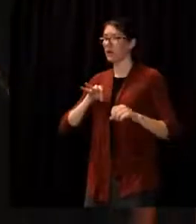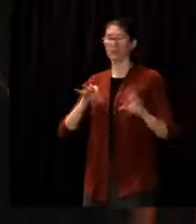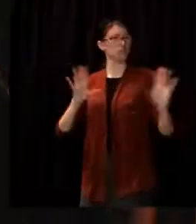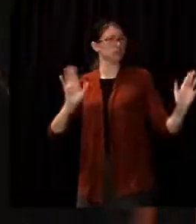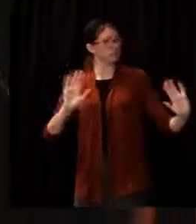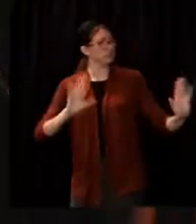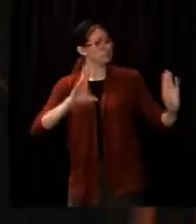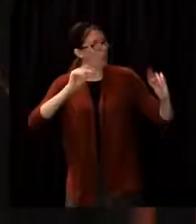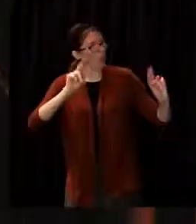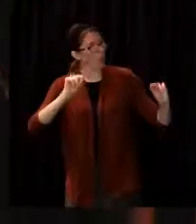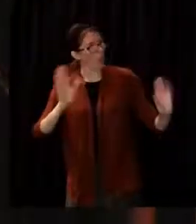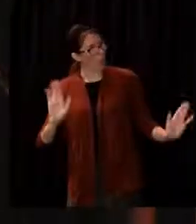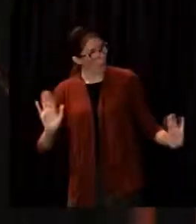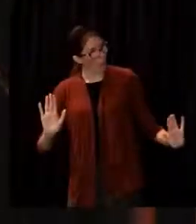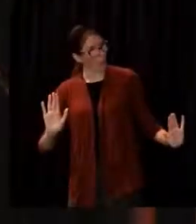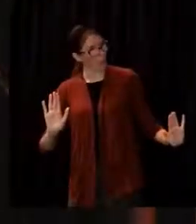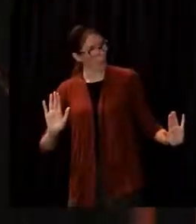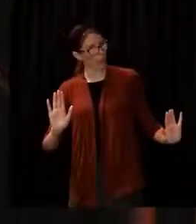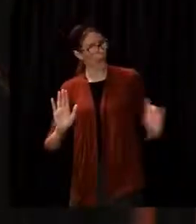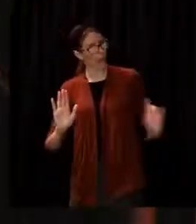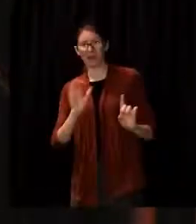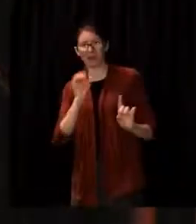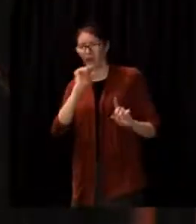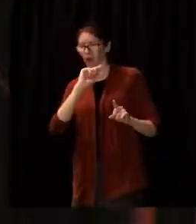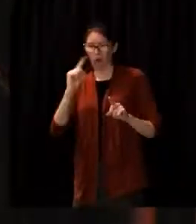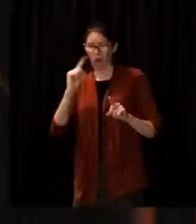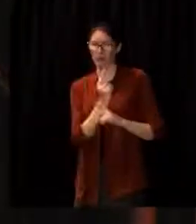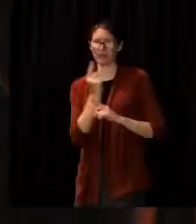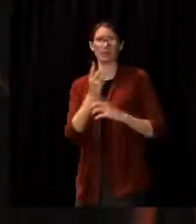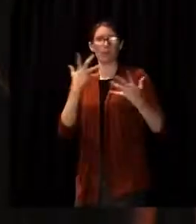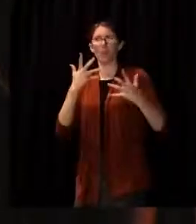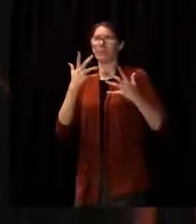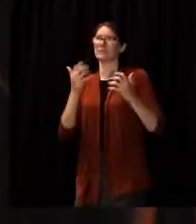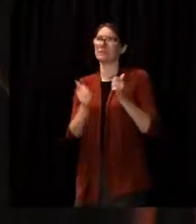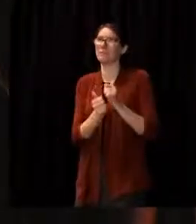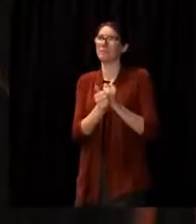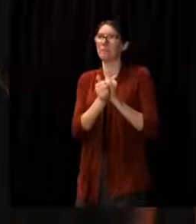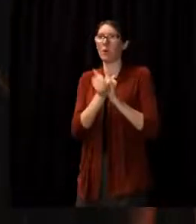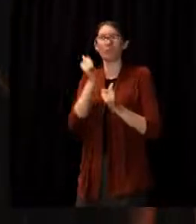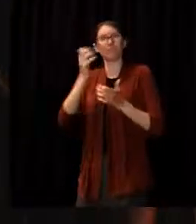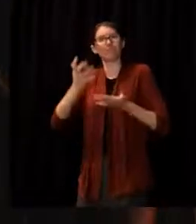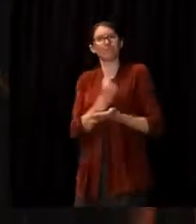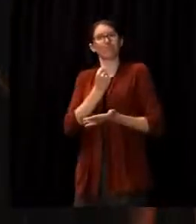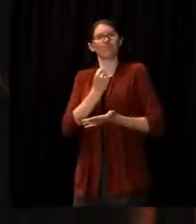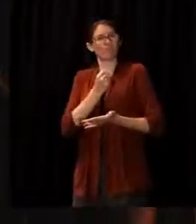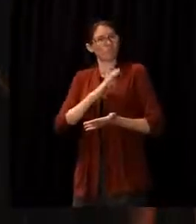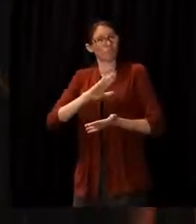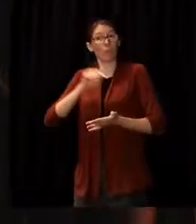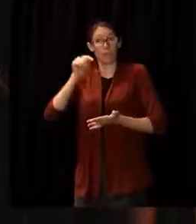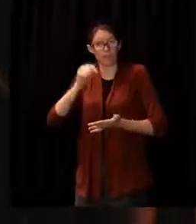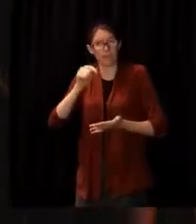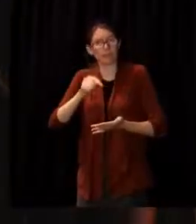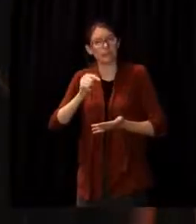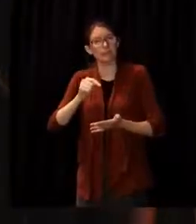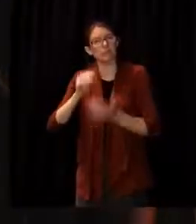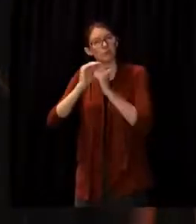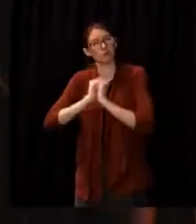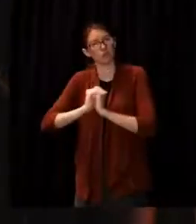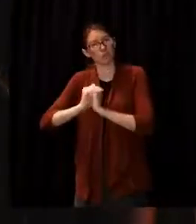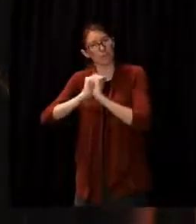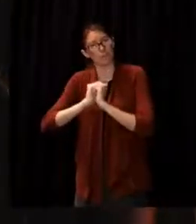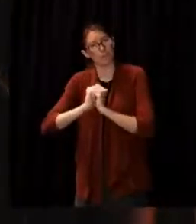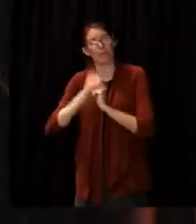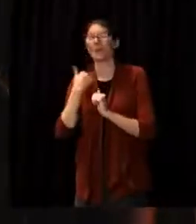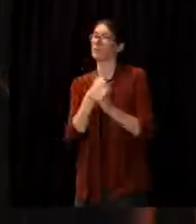don't go that route. It isn't always about what's most efficient. This was an act of worship. And we want to do that with